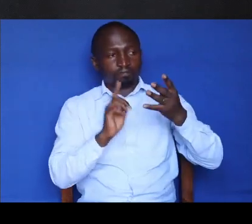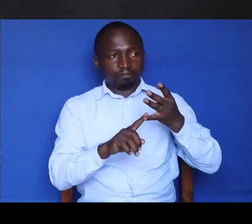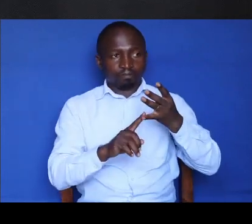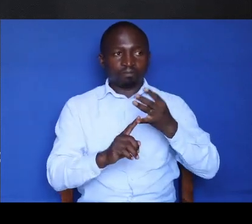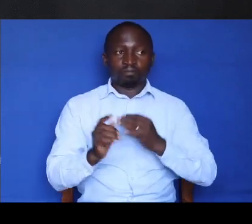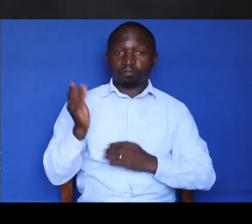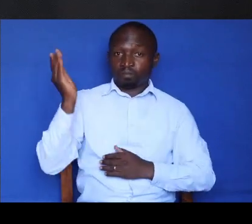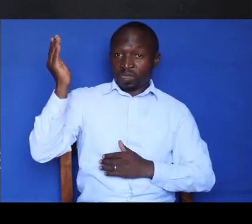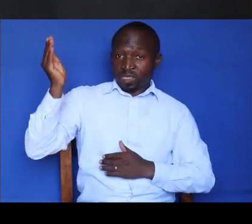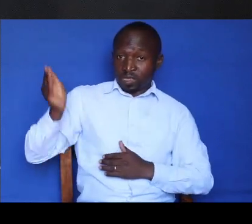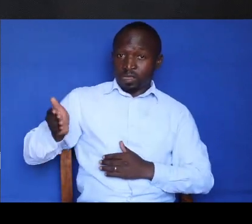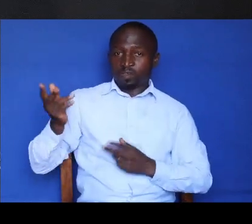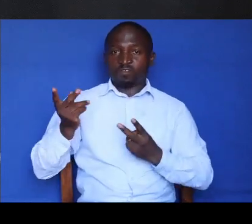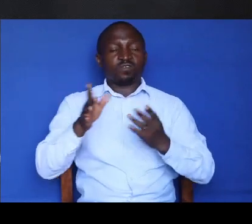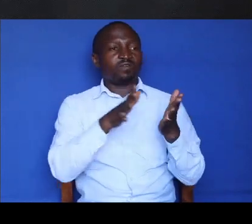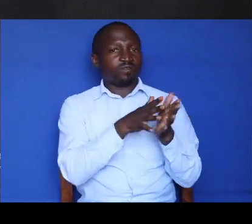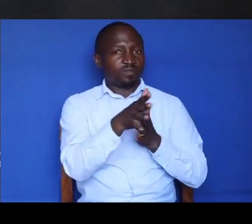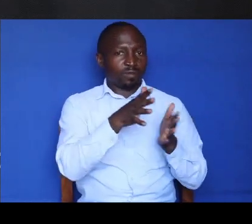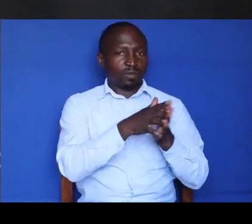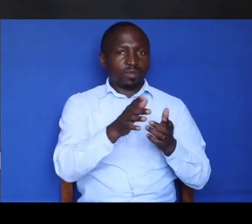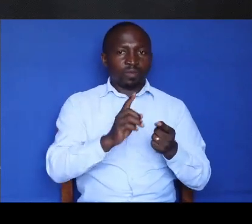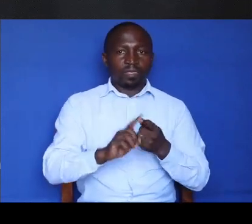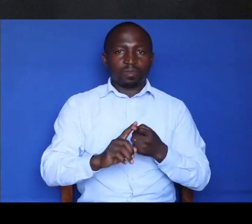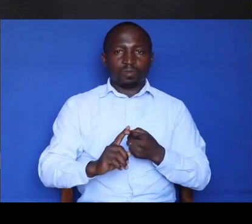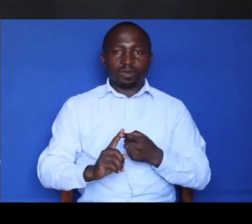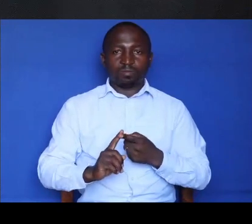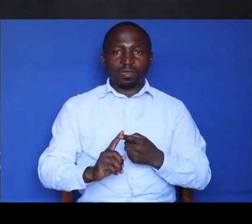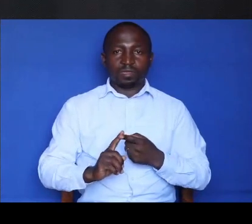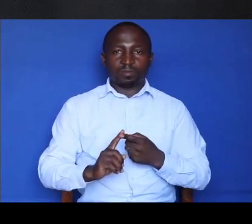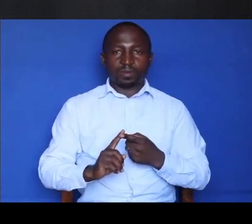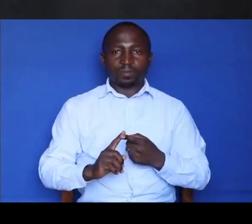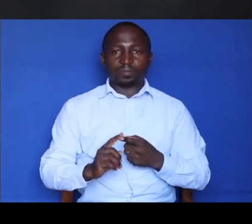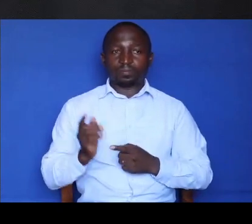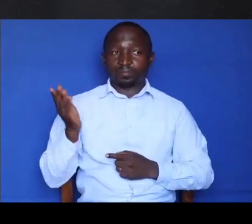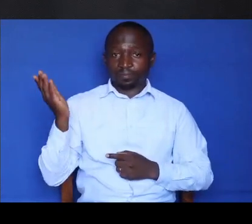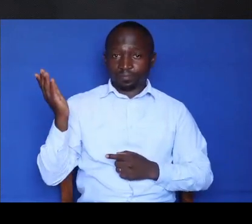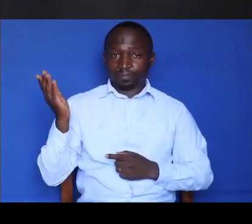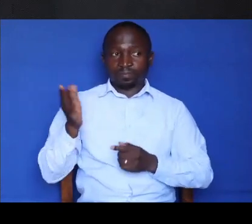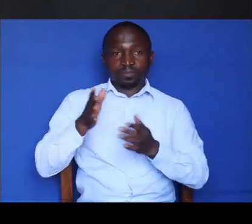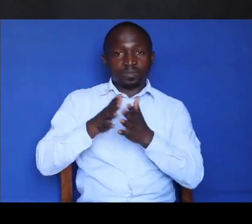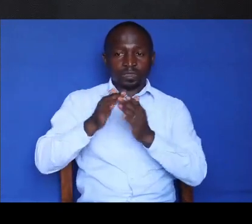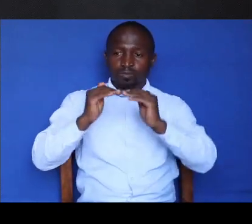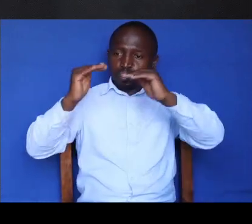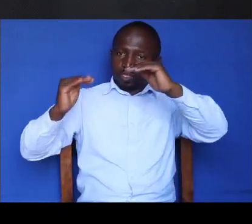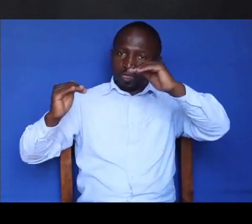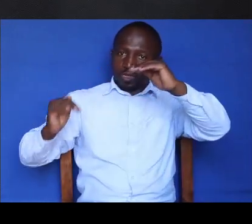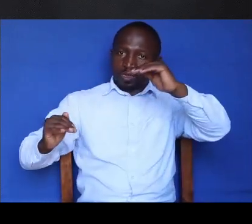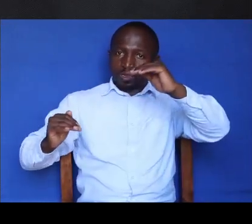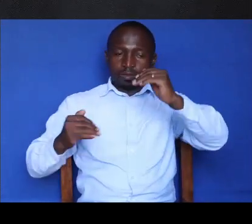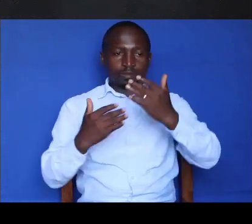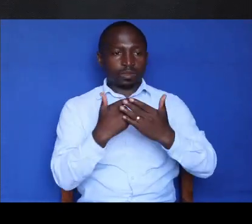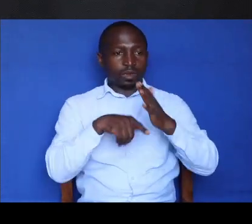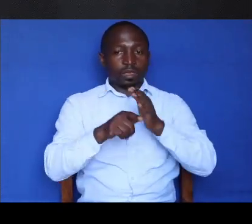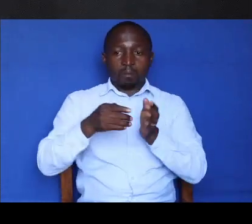So this should be elaborated. You should explain on how they are formed in the lower course relatively to river